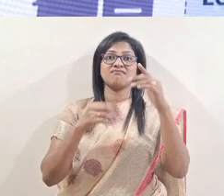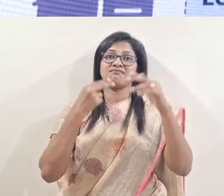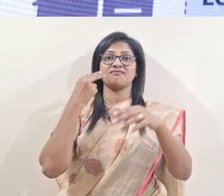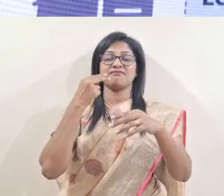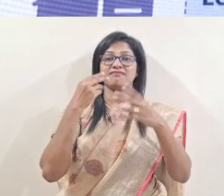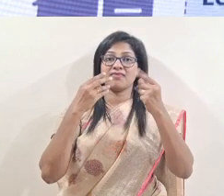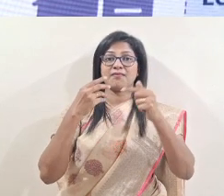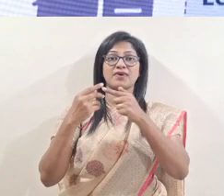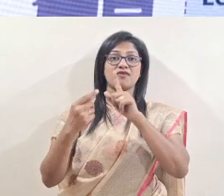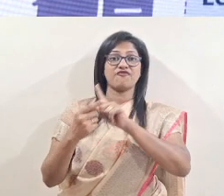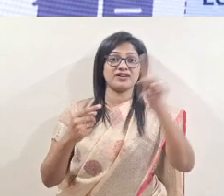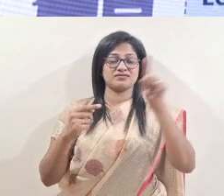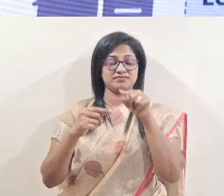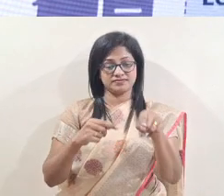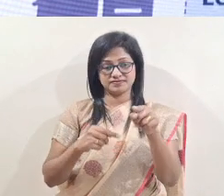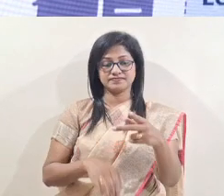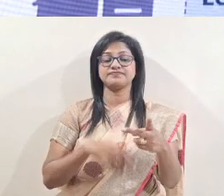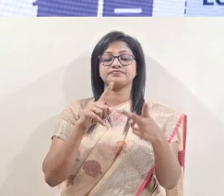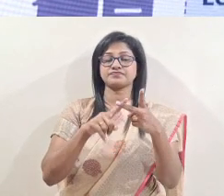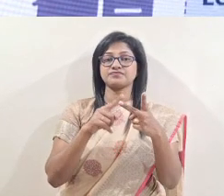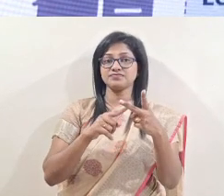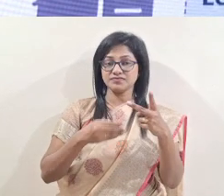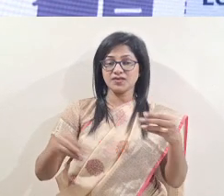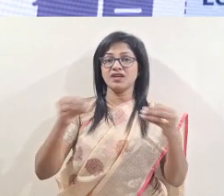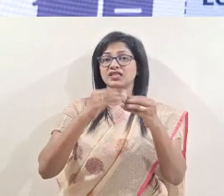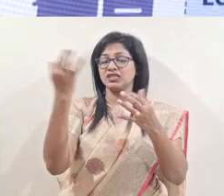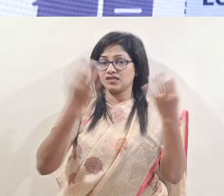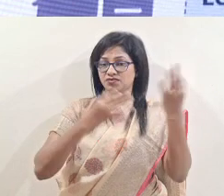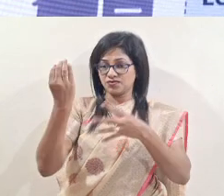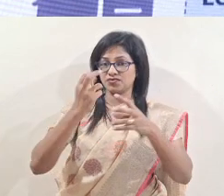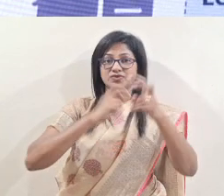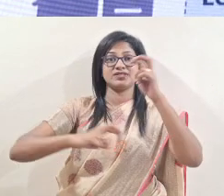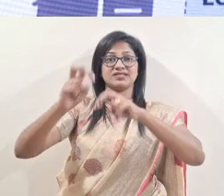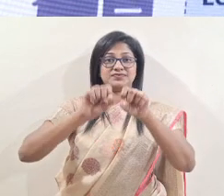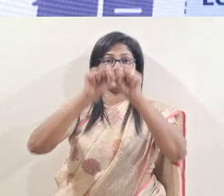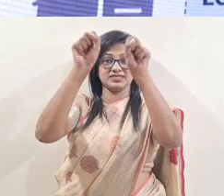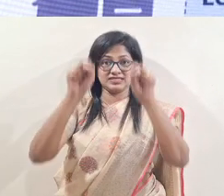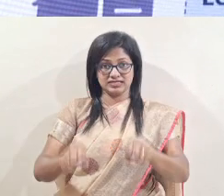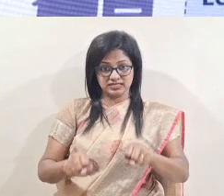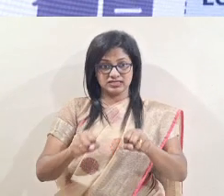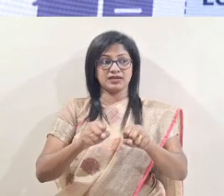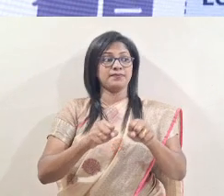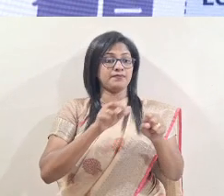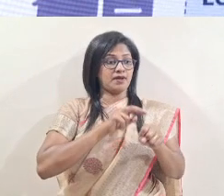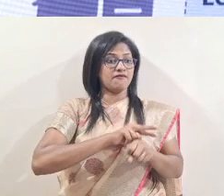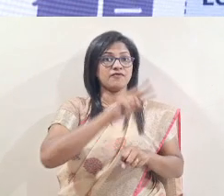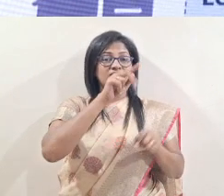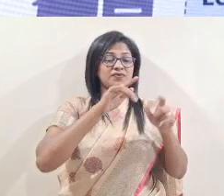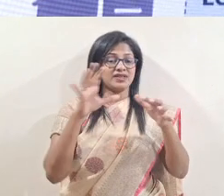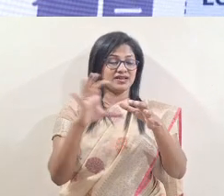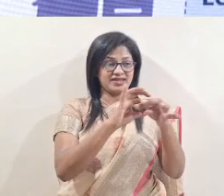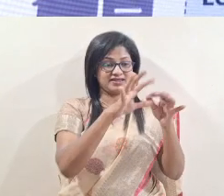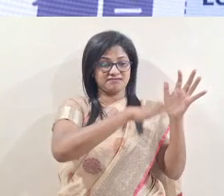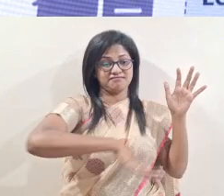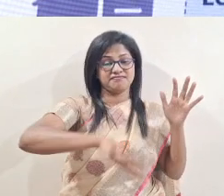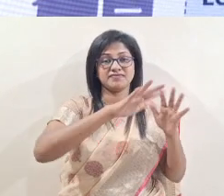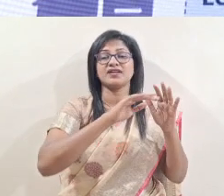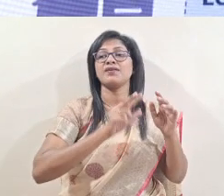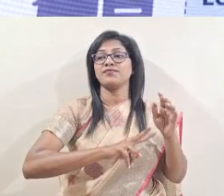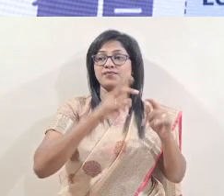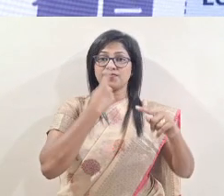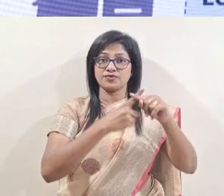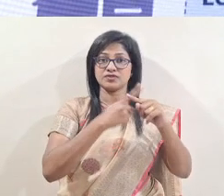also evident that new transport systems, they positively impact the value of the connected areas even before the systems